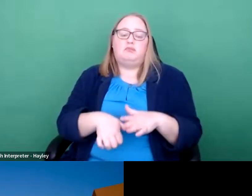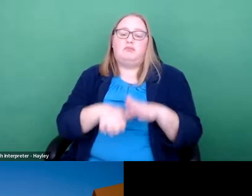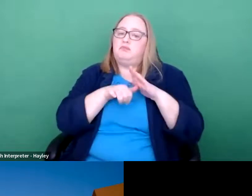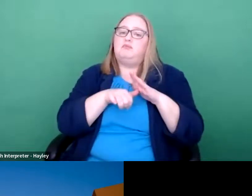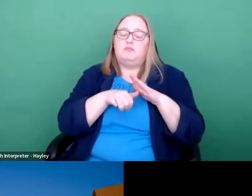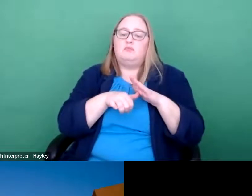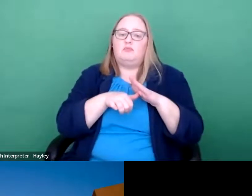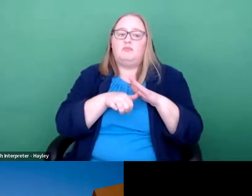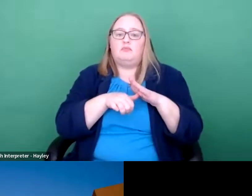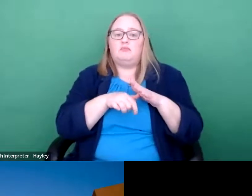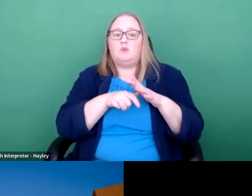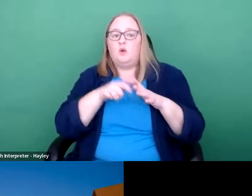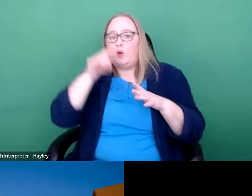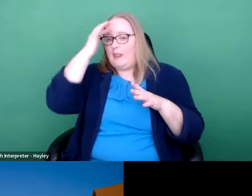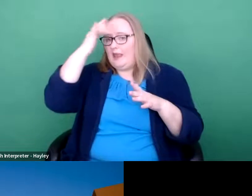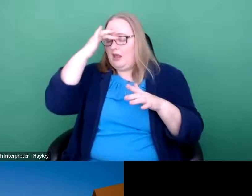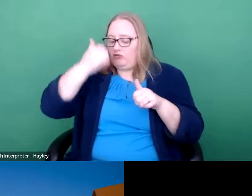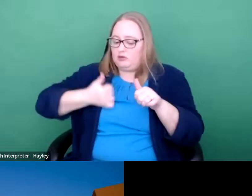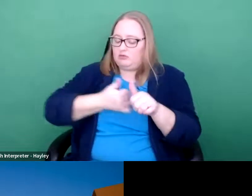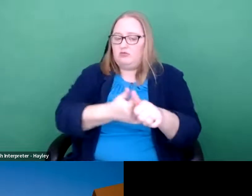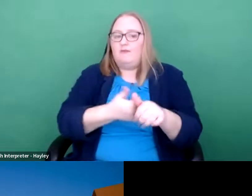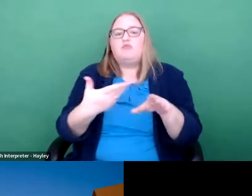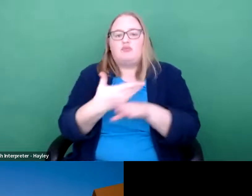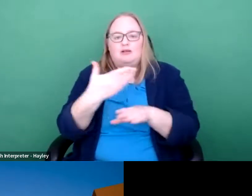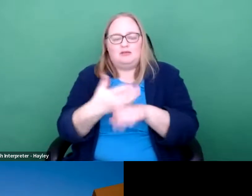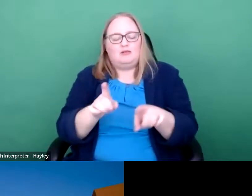field for theory and for practice.